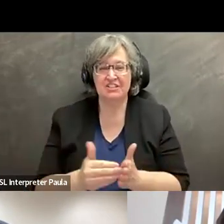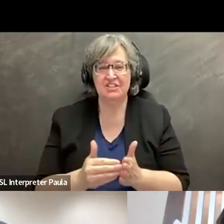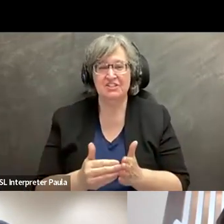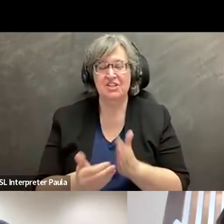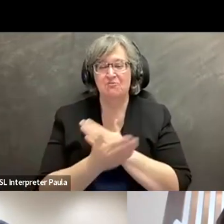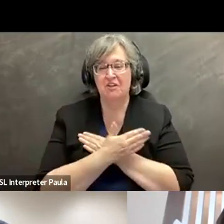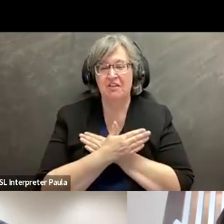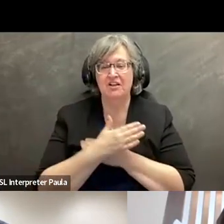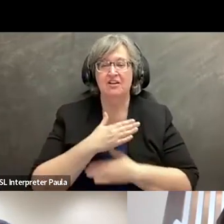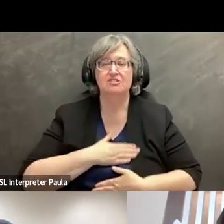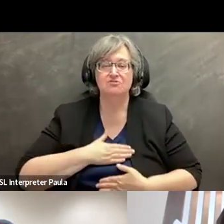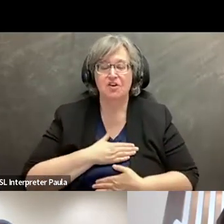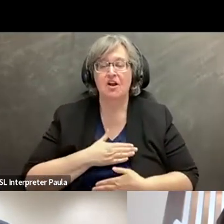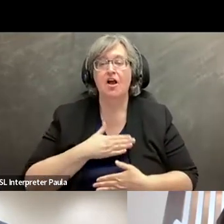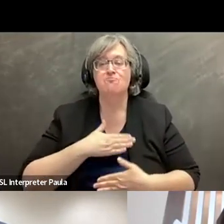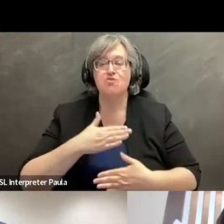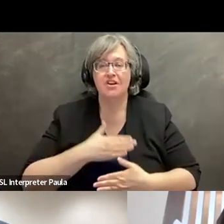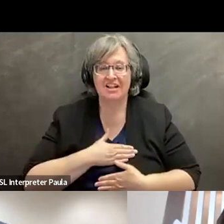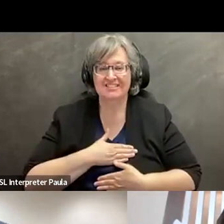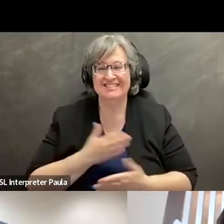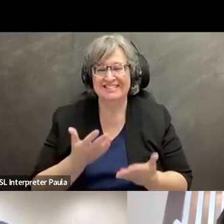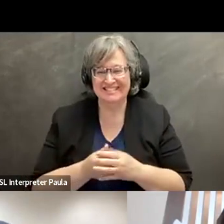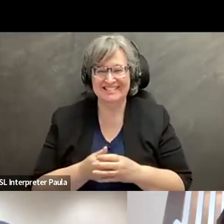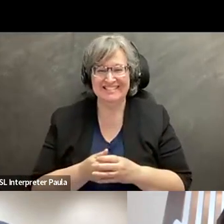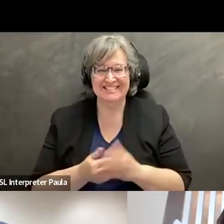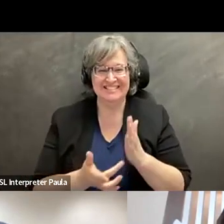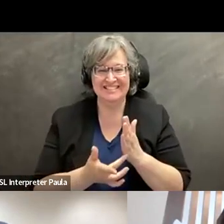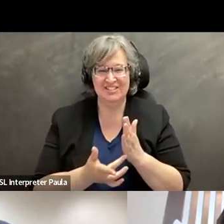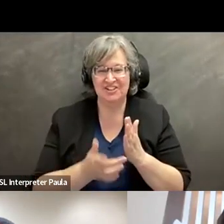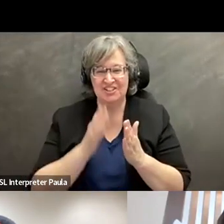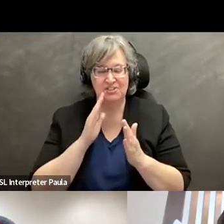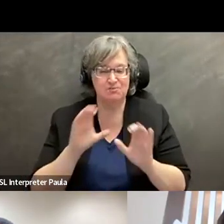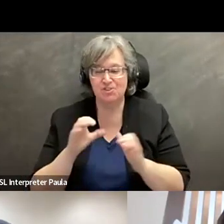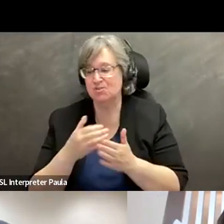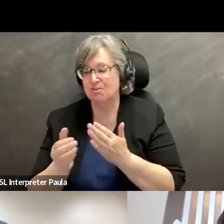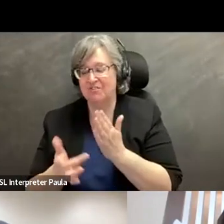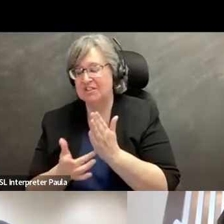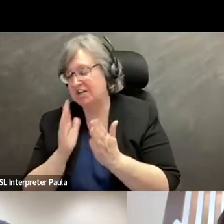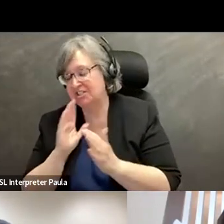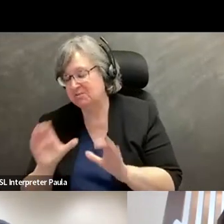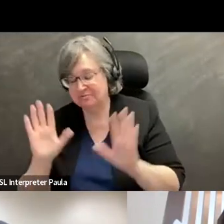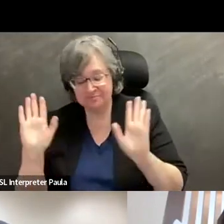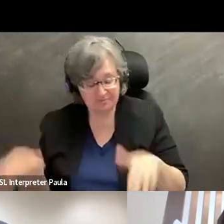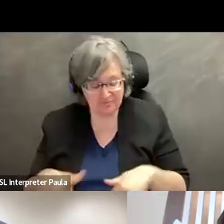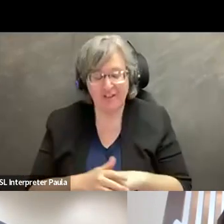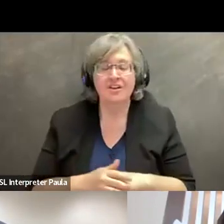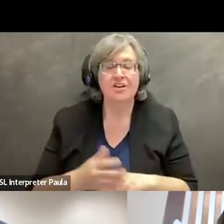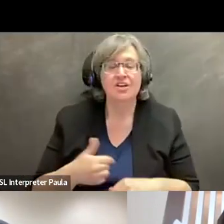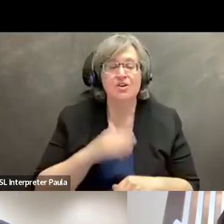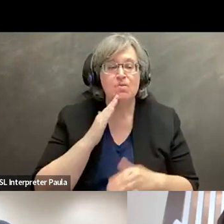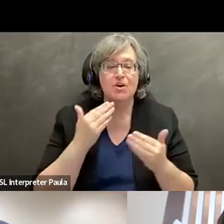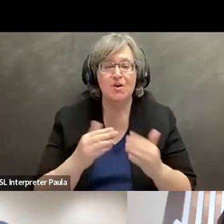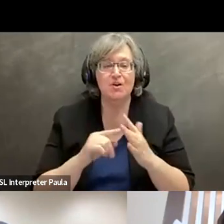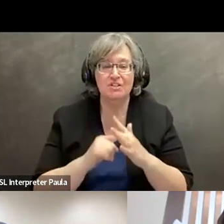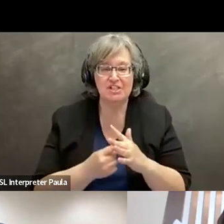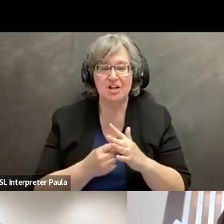have fun, breathe, and it's us. Technology is going to do what technology is going to do. So we will get started with